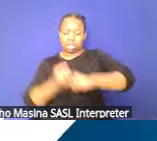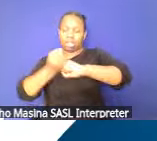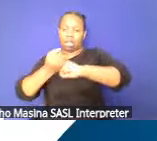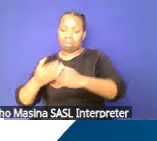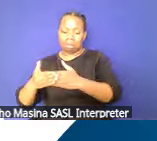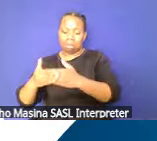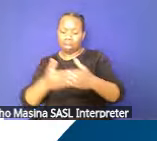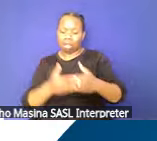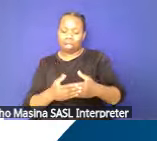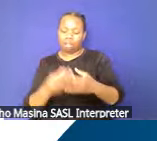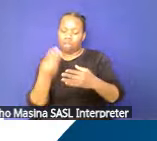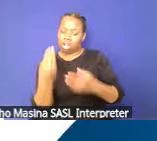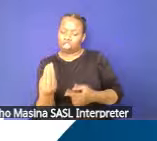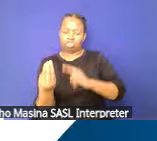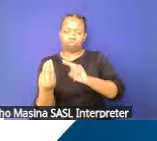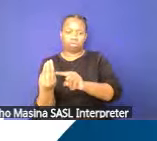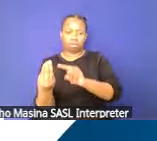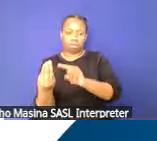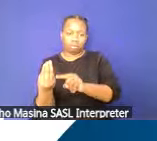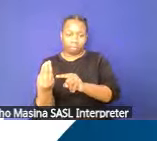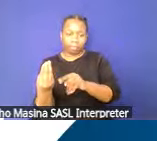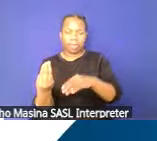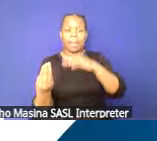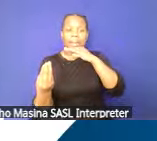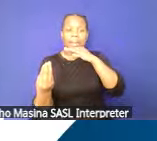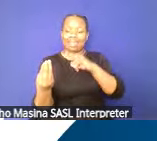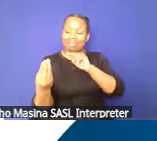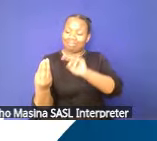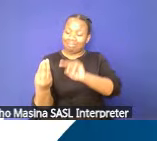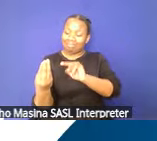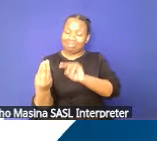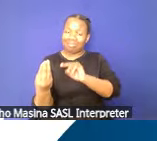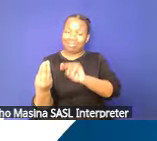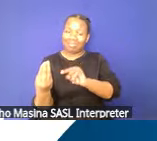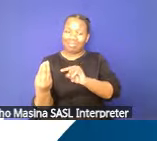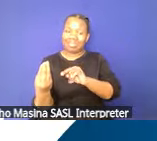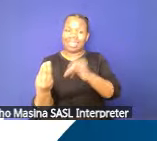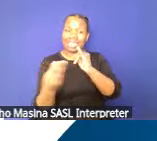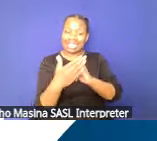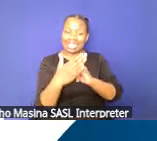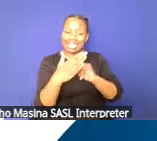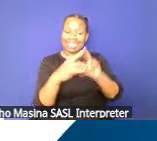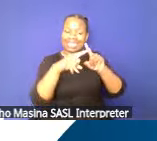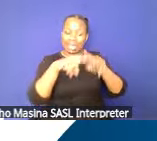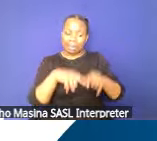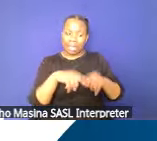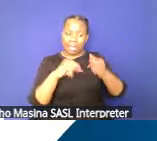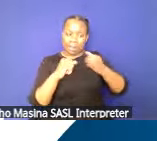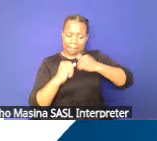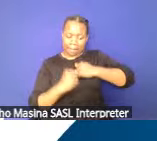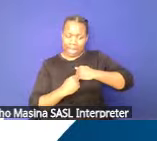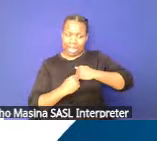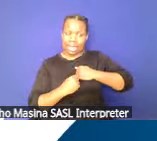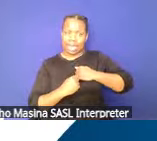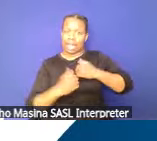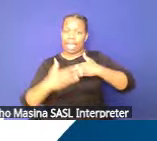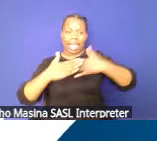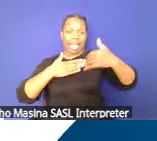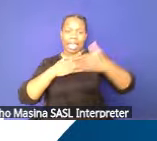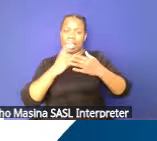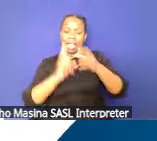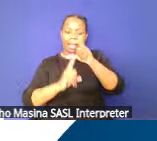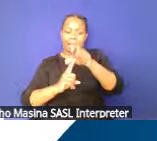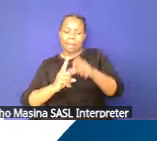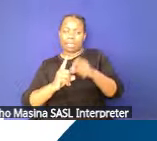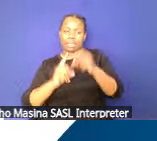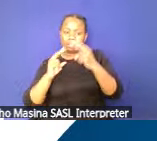child, then that child is a dependent. Any person who is